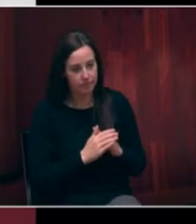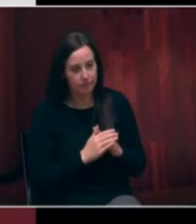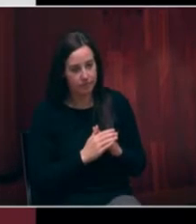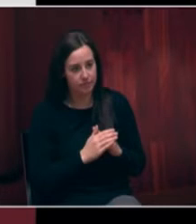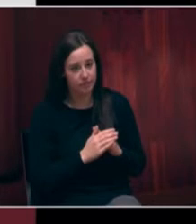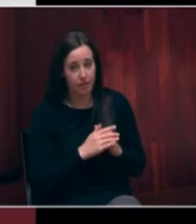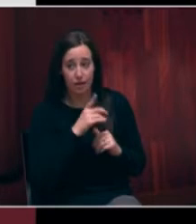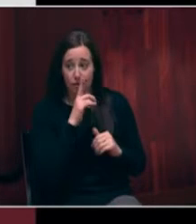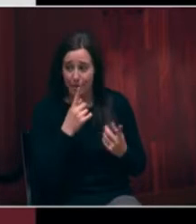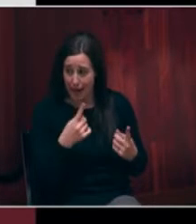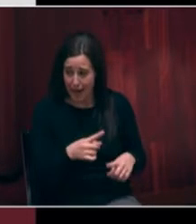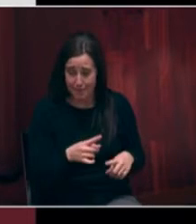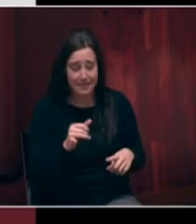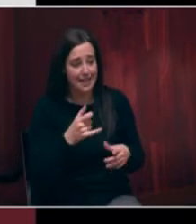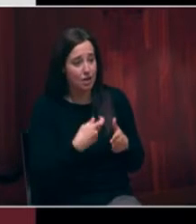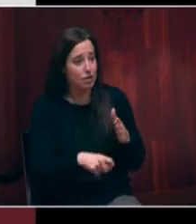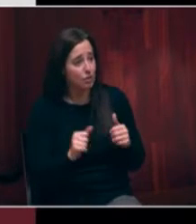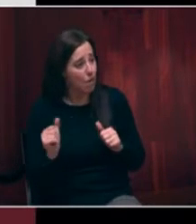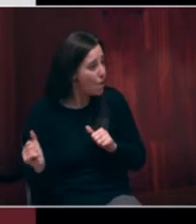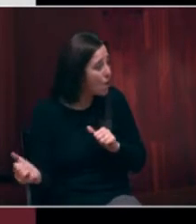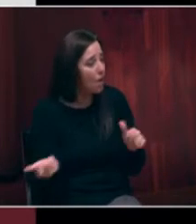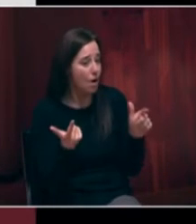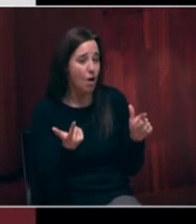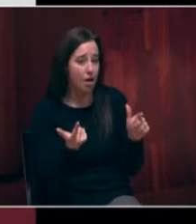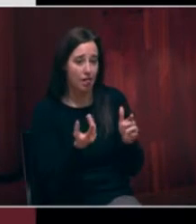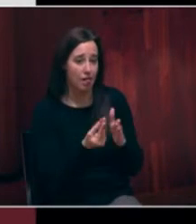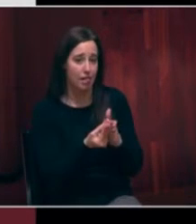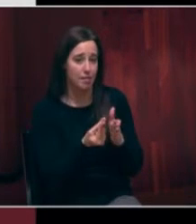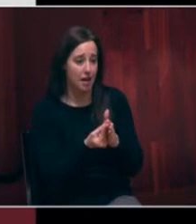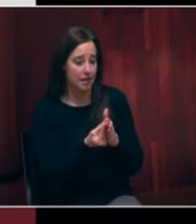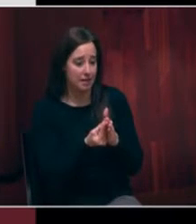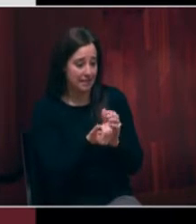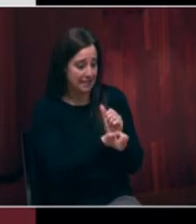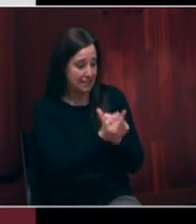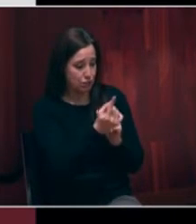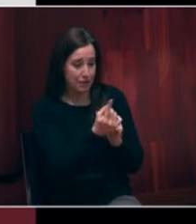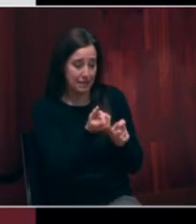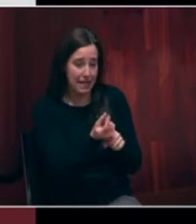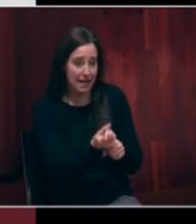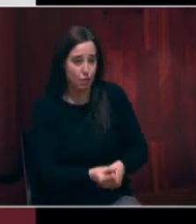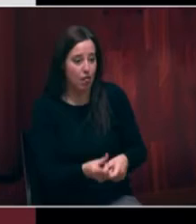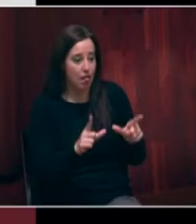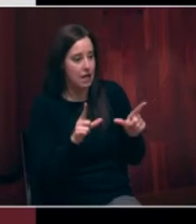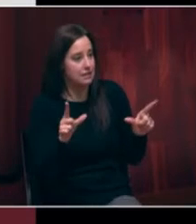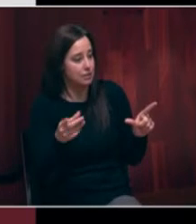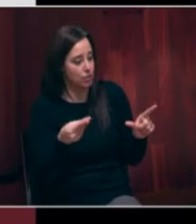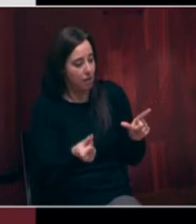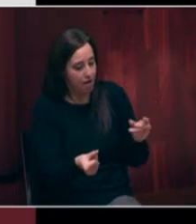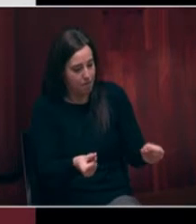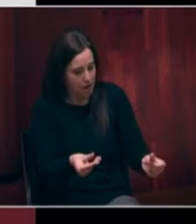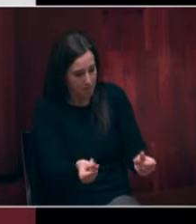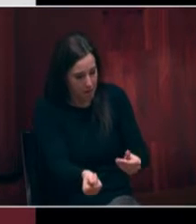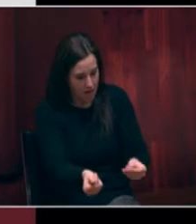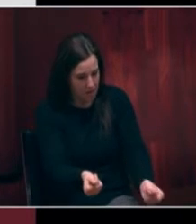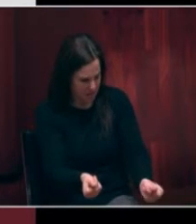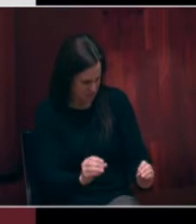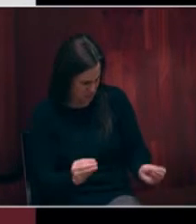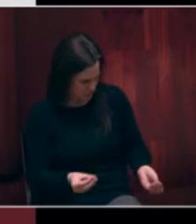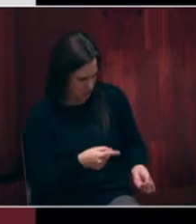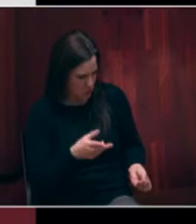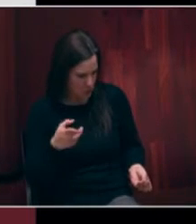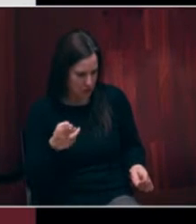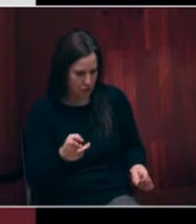costs all of us money that we're not using, because each one of those accounts is an annual license we're paying for. And then there's no training history there, so it essentially